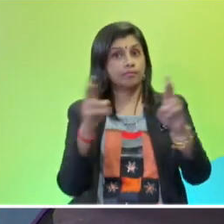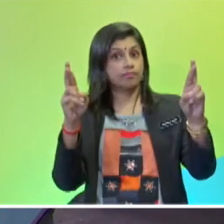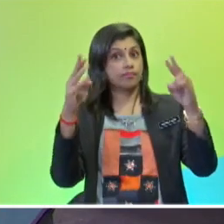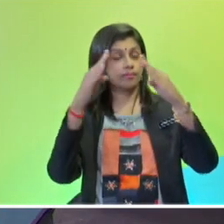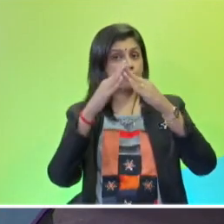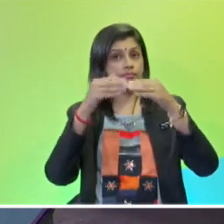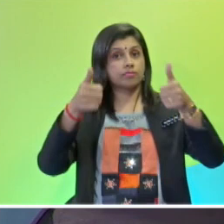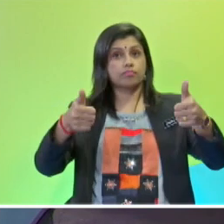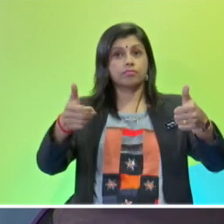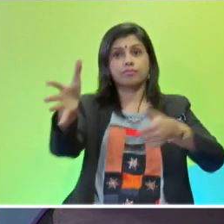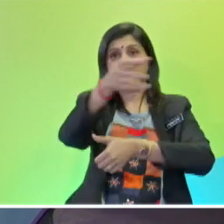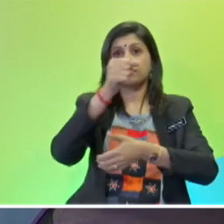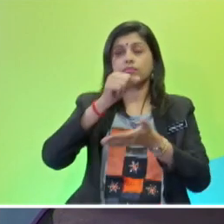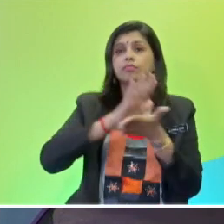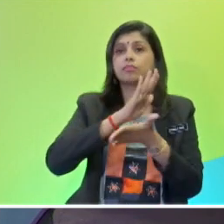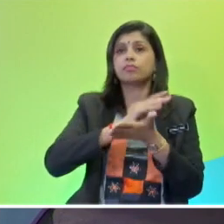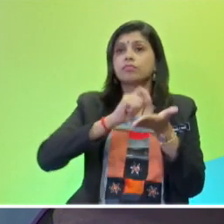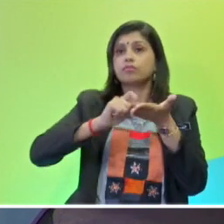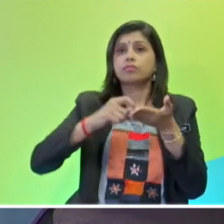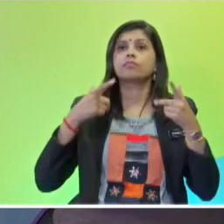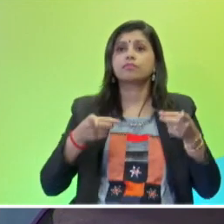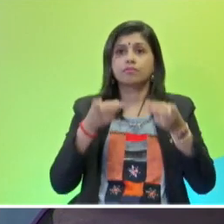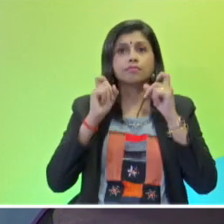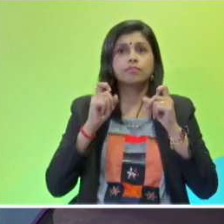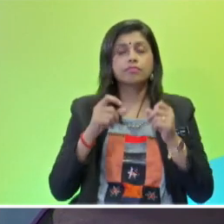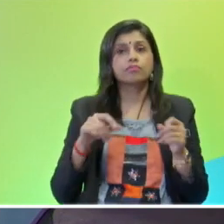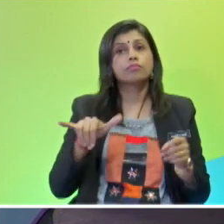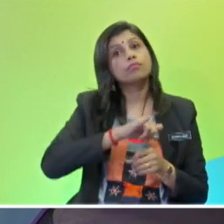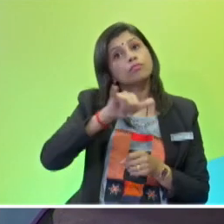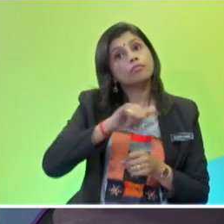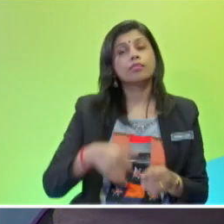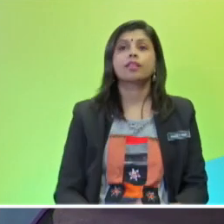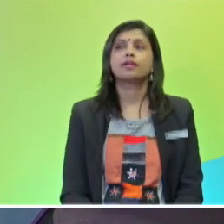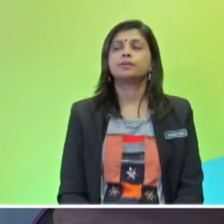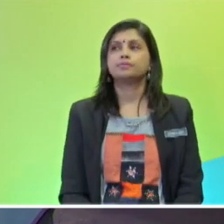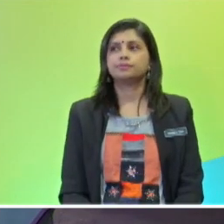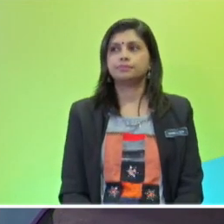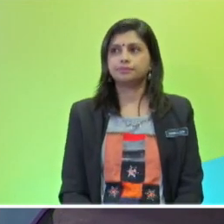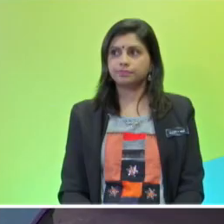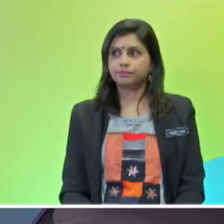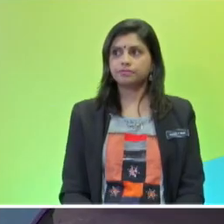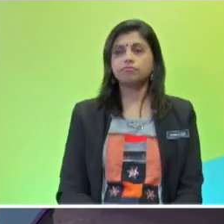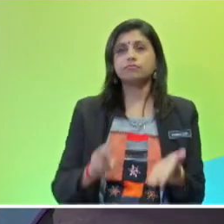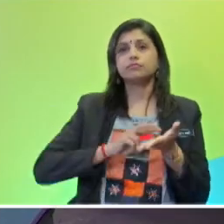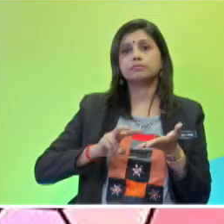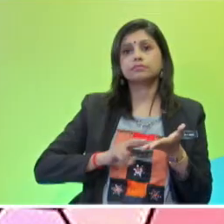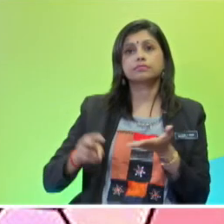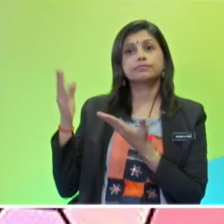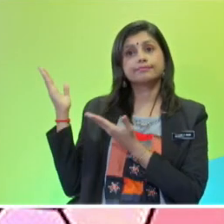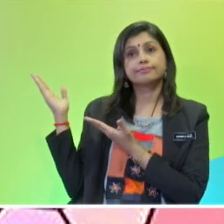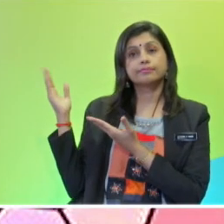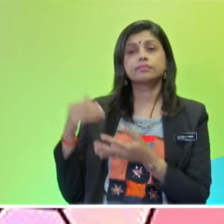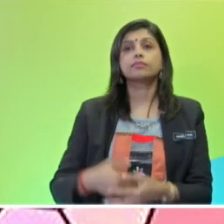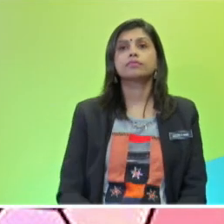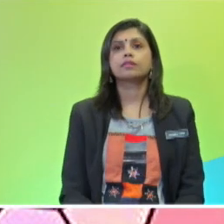ready as well. We can do it together. Yes, together. So this is test for you. Okay. Can you read it out? Mr. Sham has 10